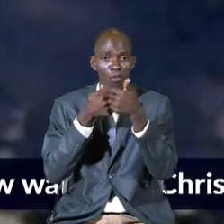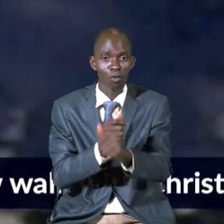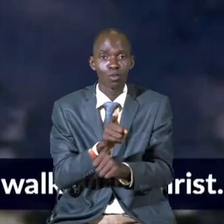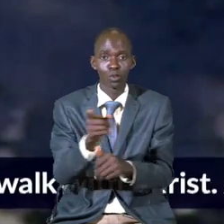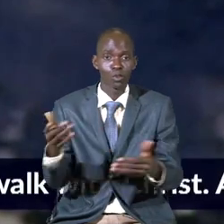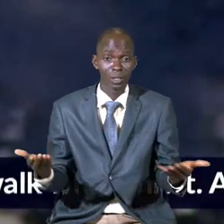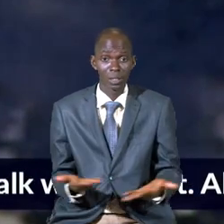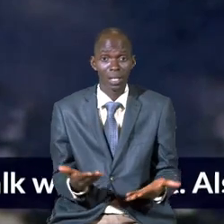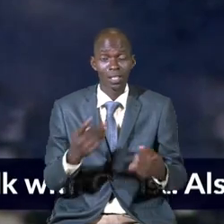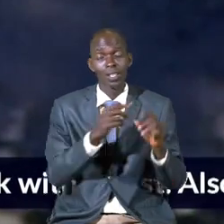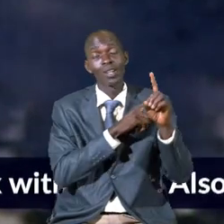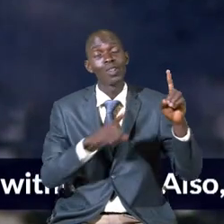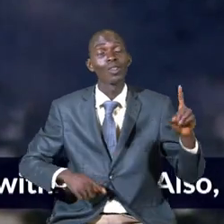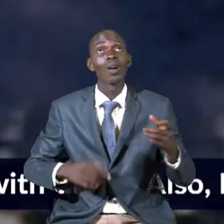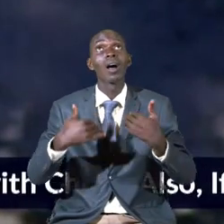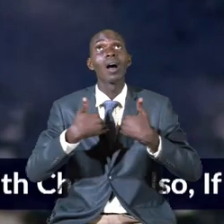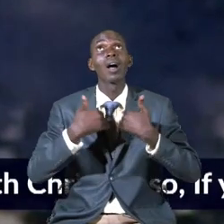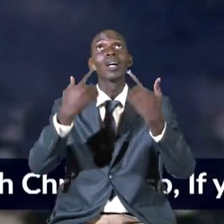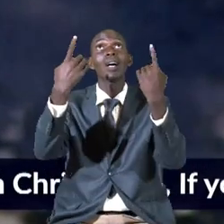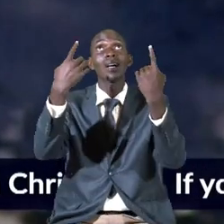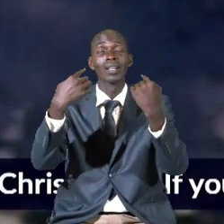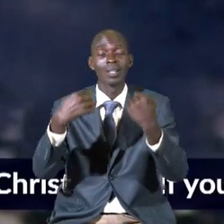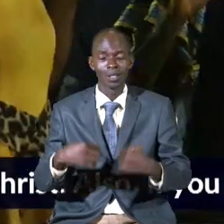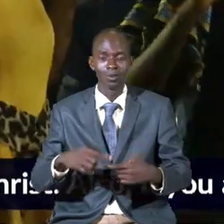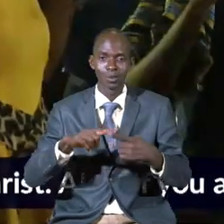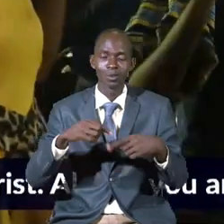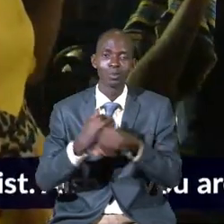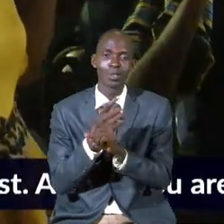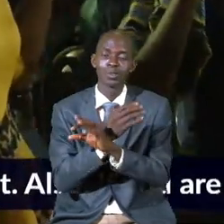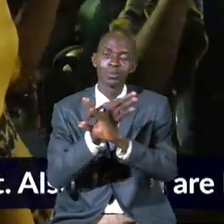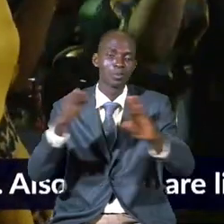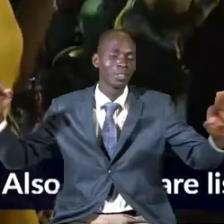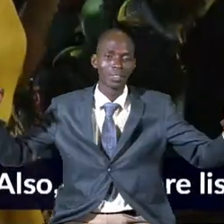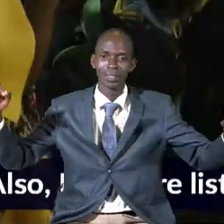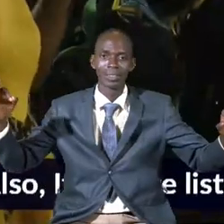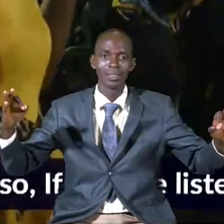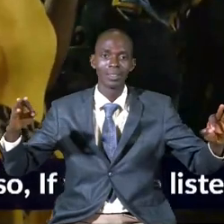launch has karma just set your faith